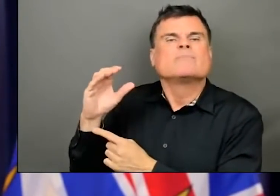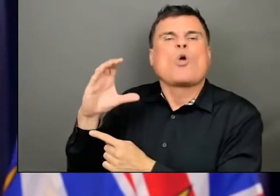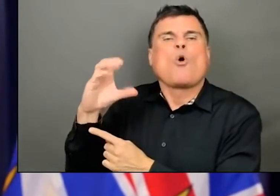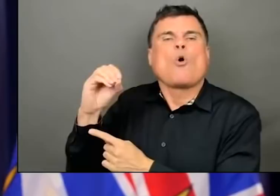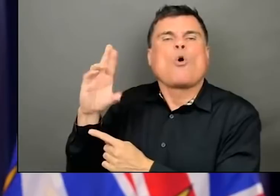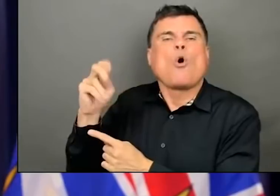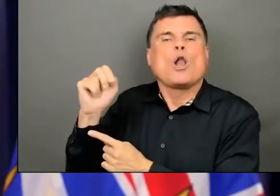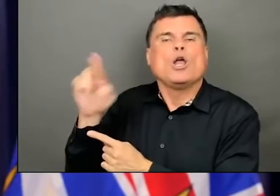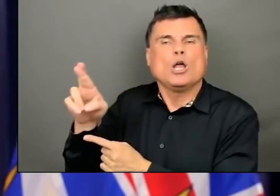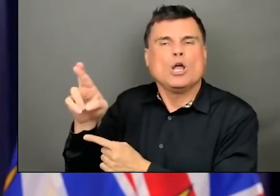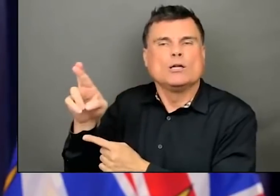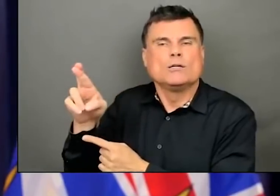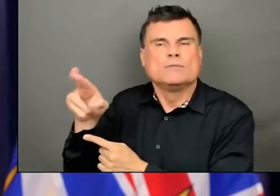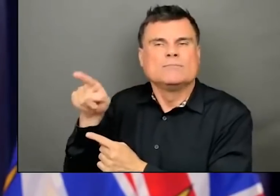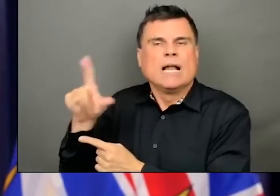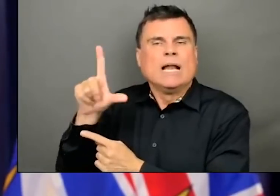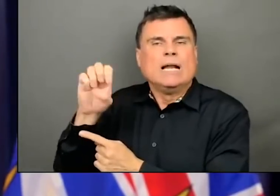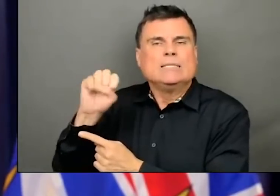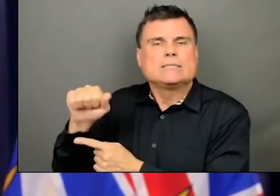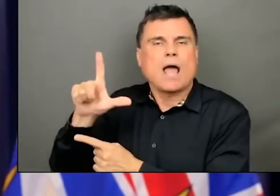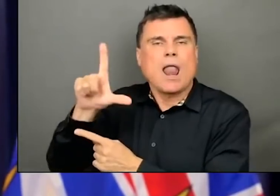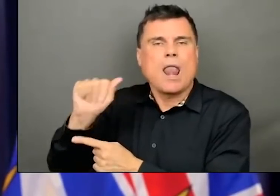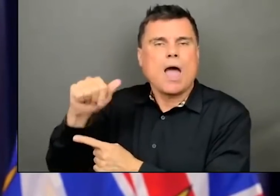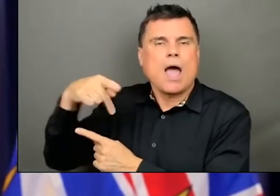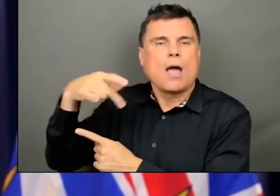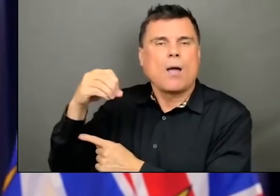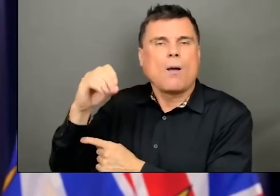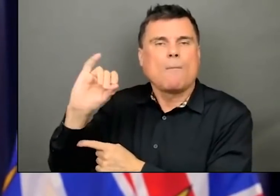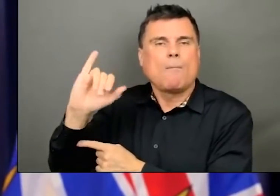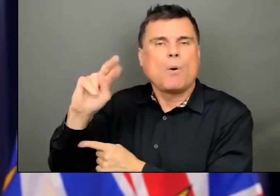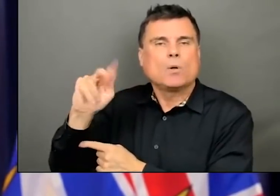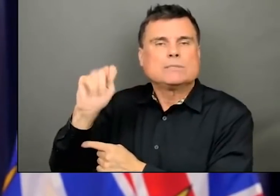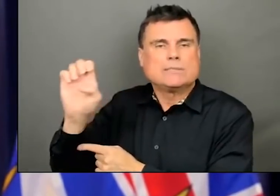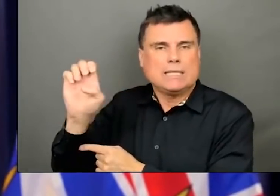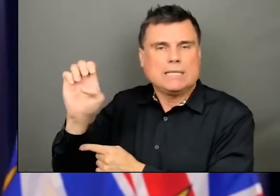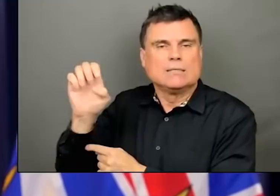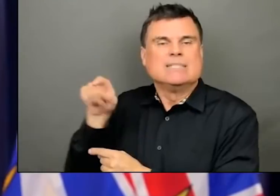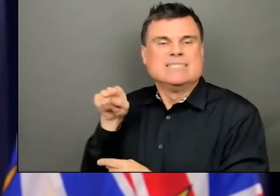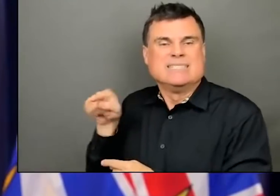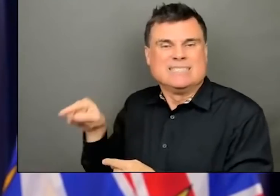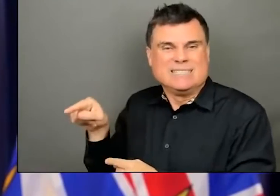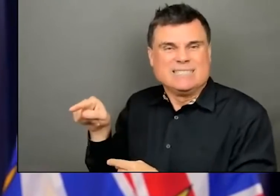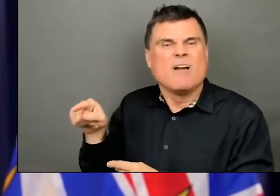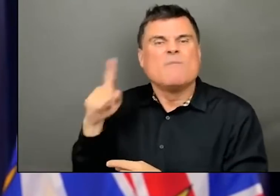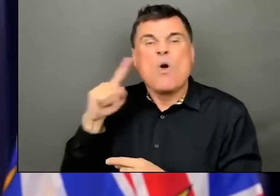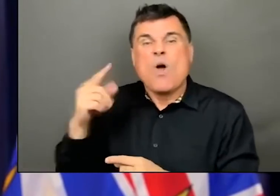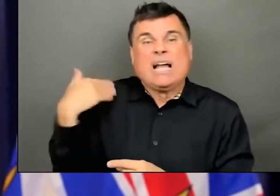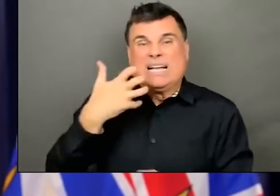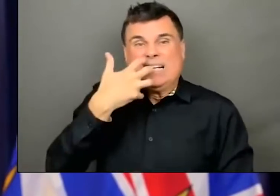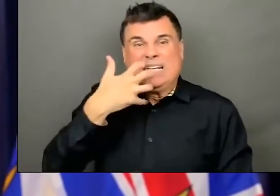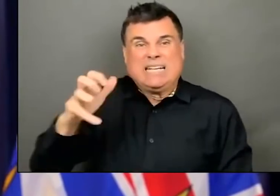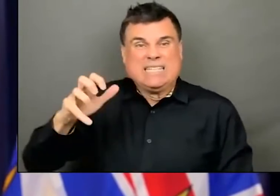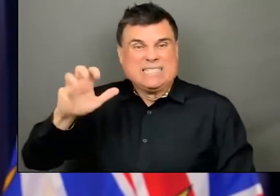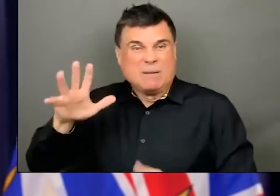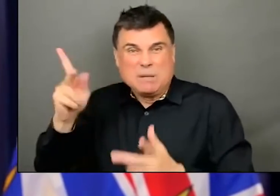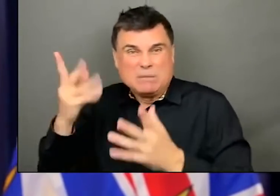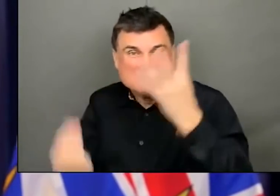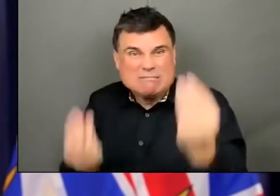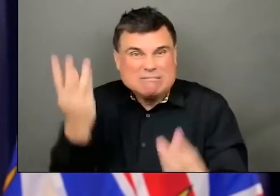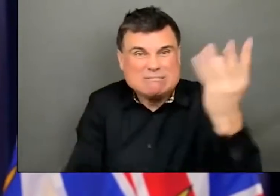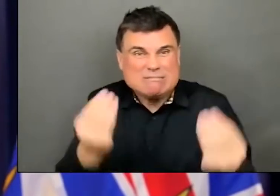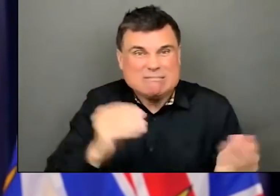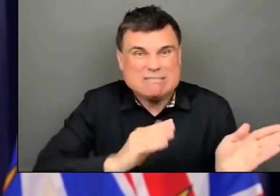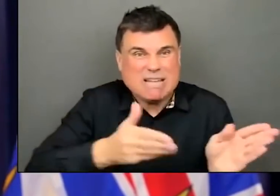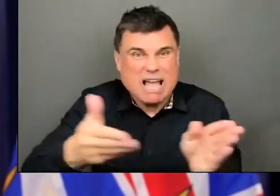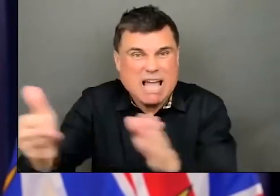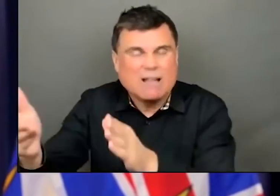through the beginning of 2022, and a death review panel will provide recommendations in the spring